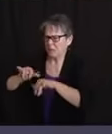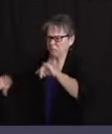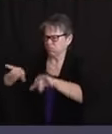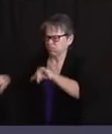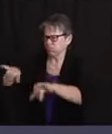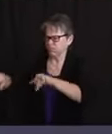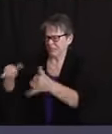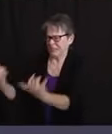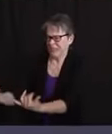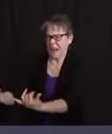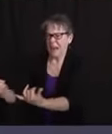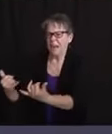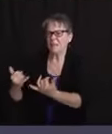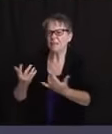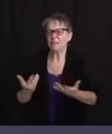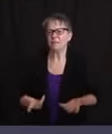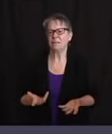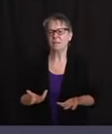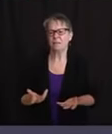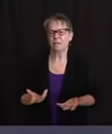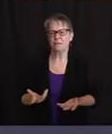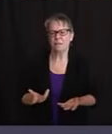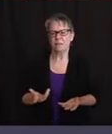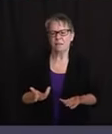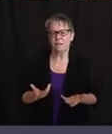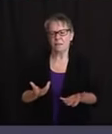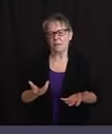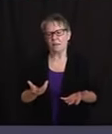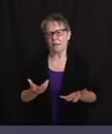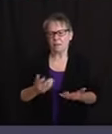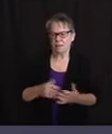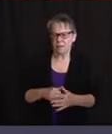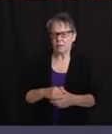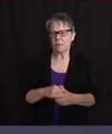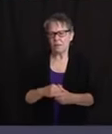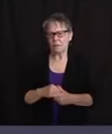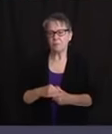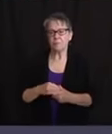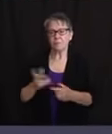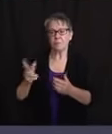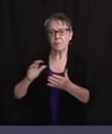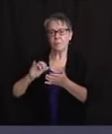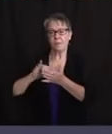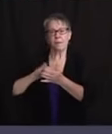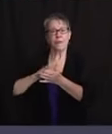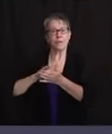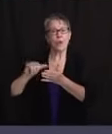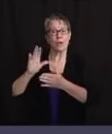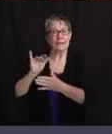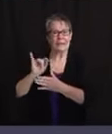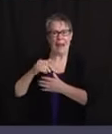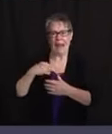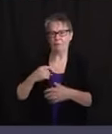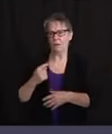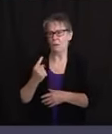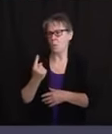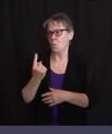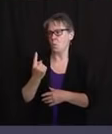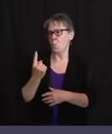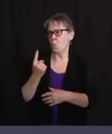about 1 million fewer people who live in Hong Kong than in New York City. They have had 4 deaths,